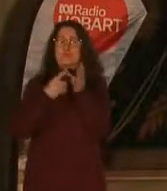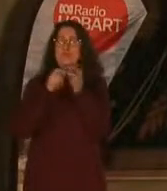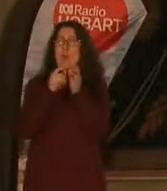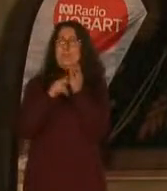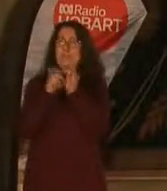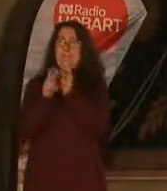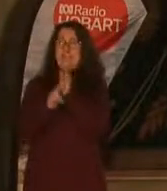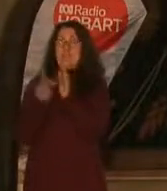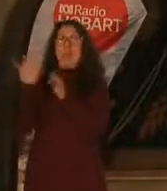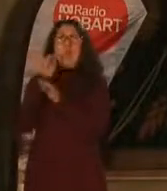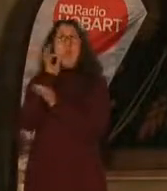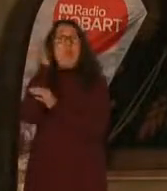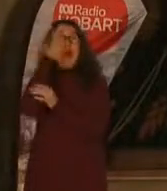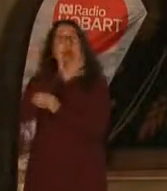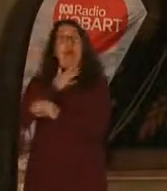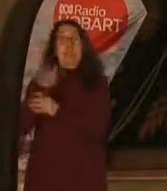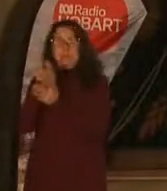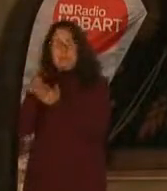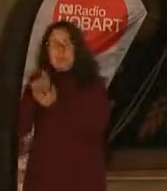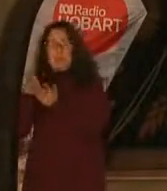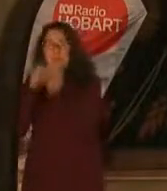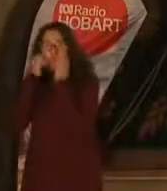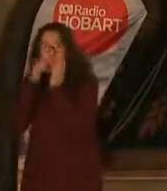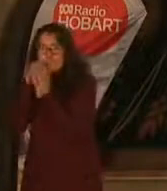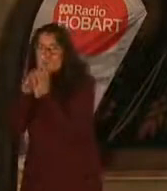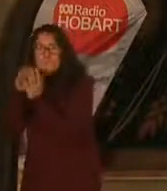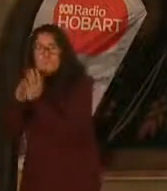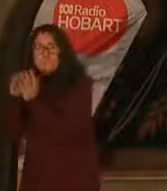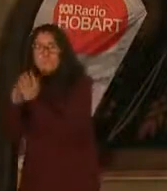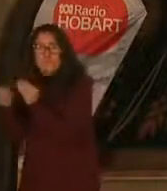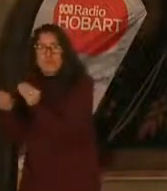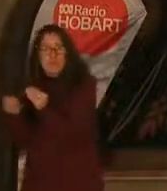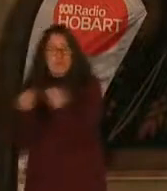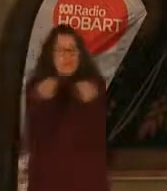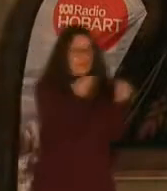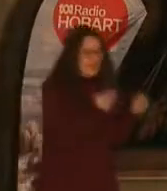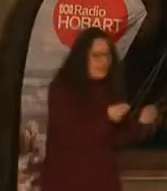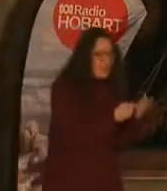our people. So that is so darn cool.